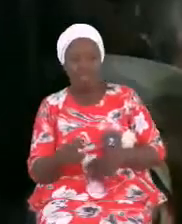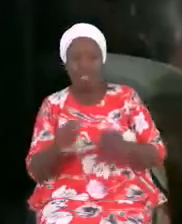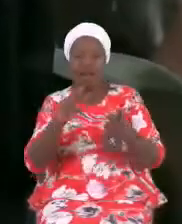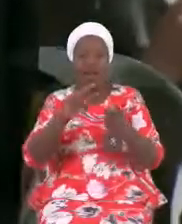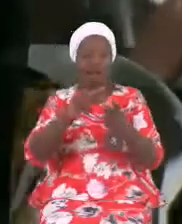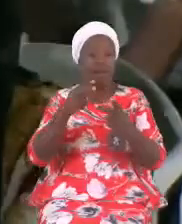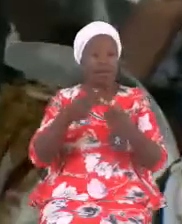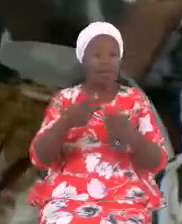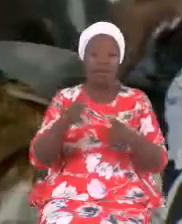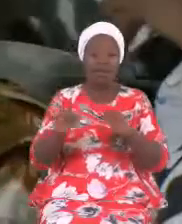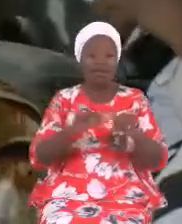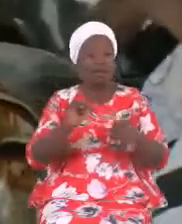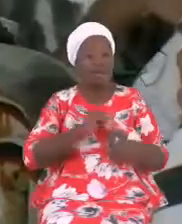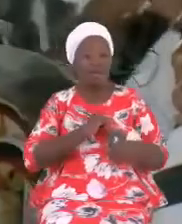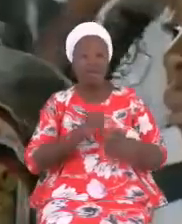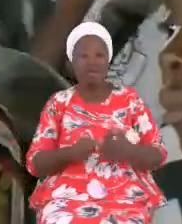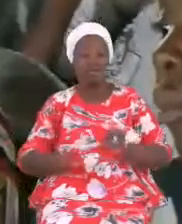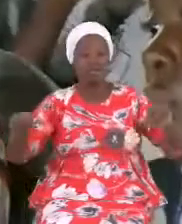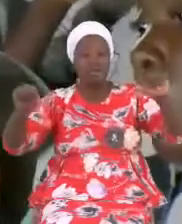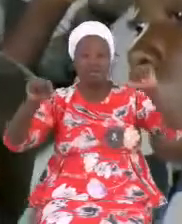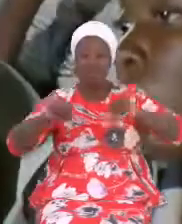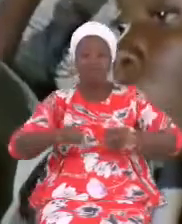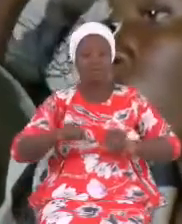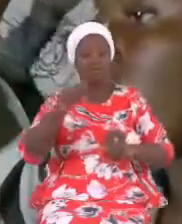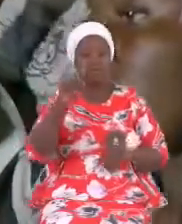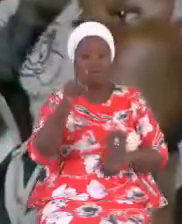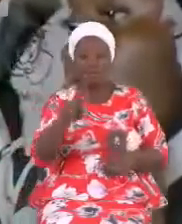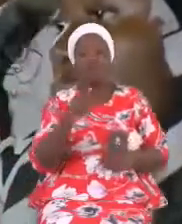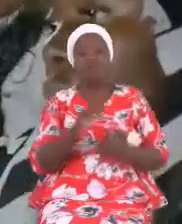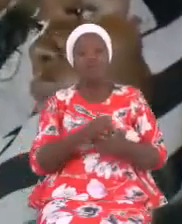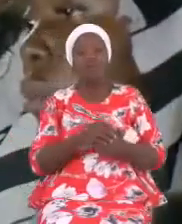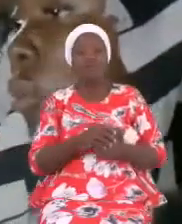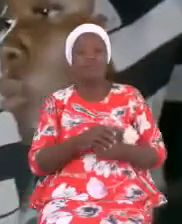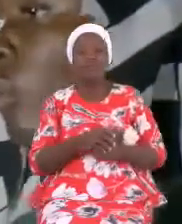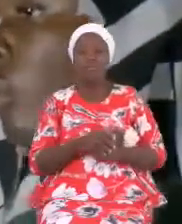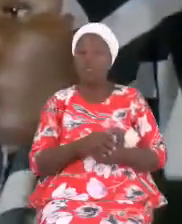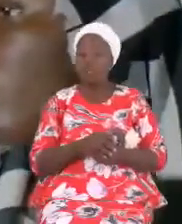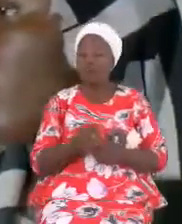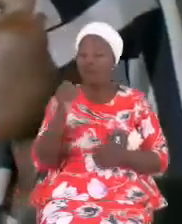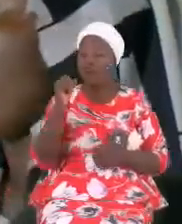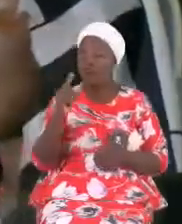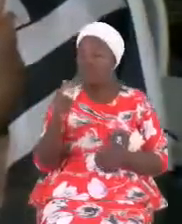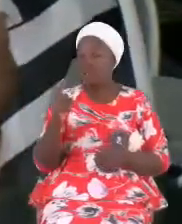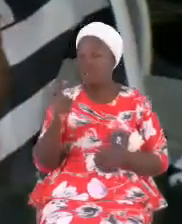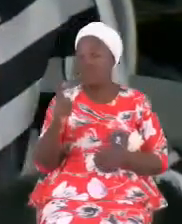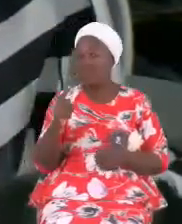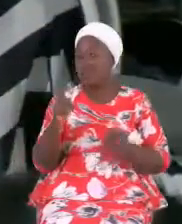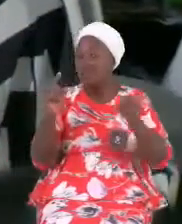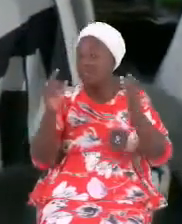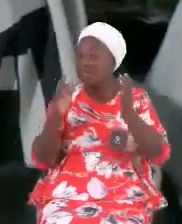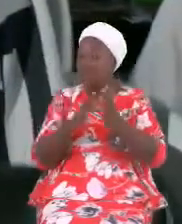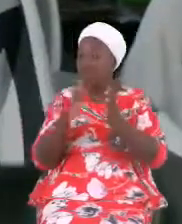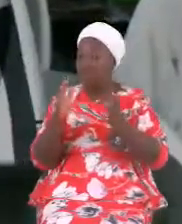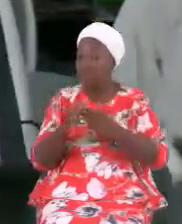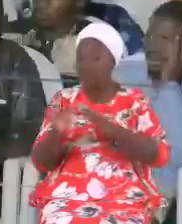do I condemn thee." Understand? Jesus didn't